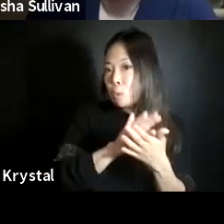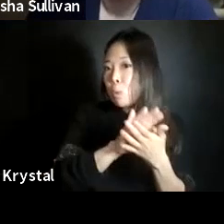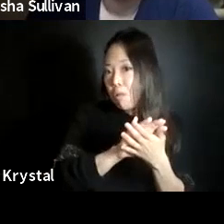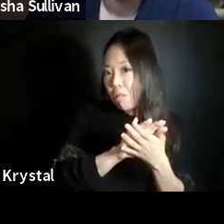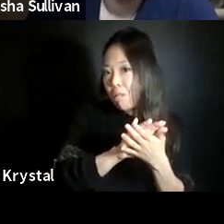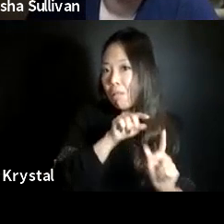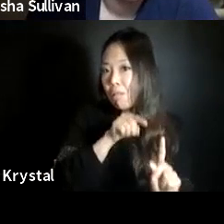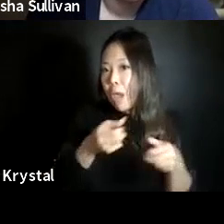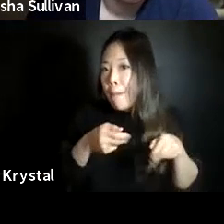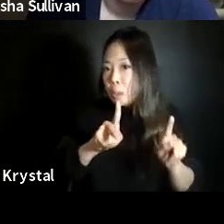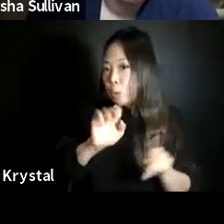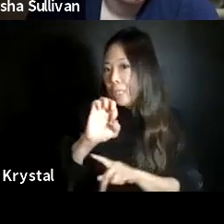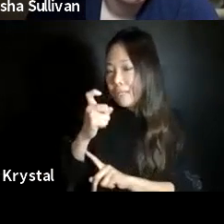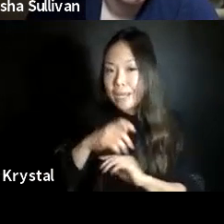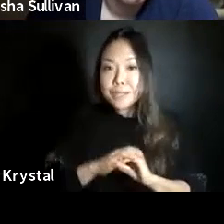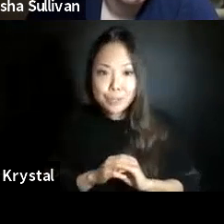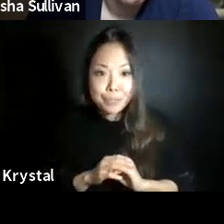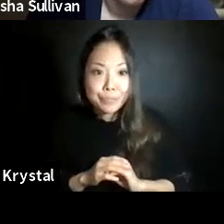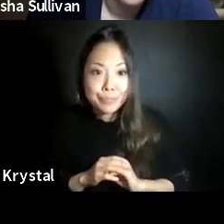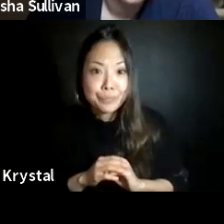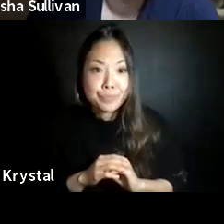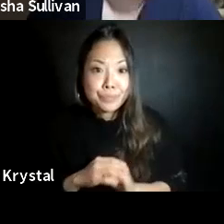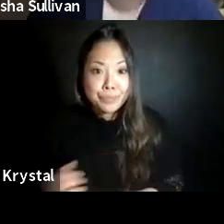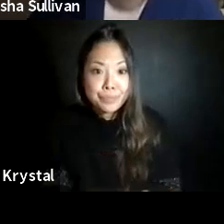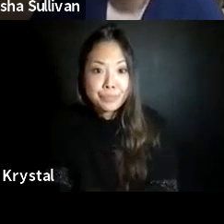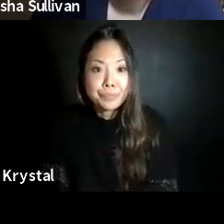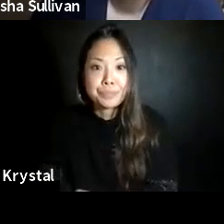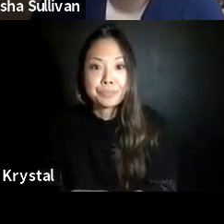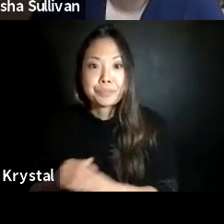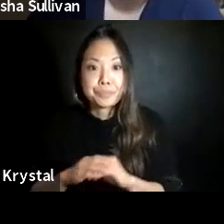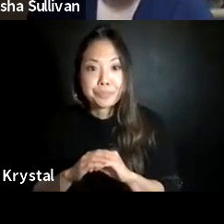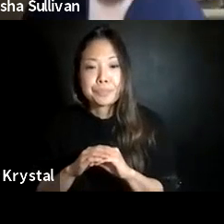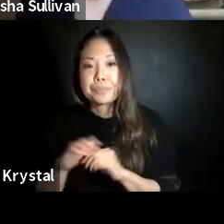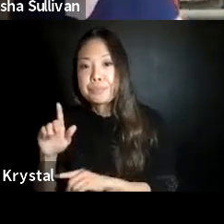I would put them in their own grouping.